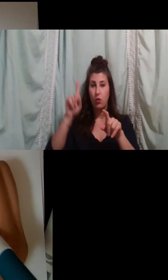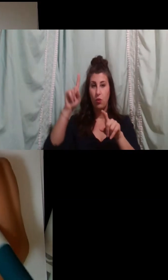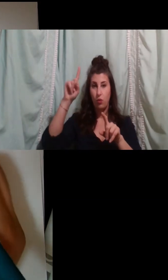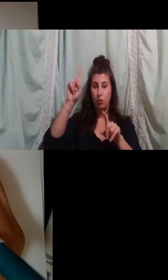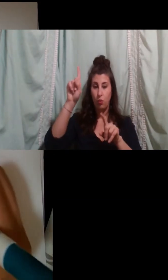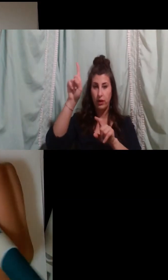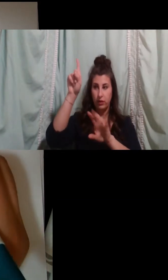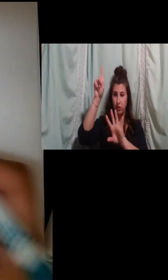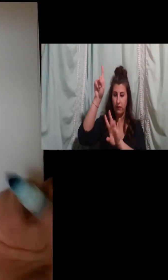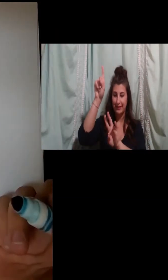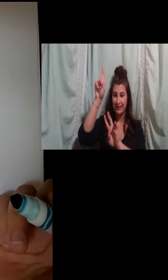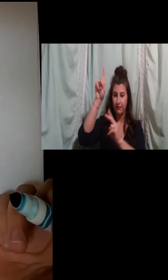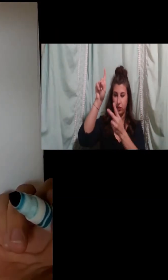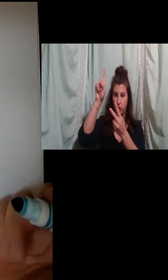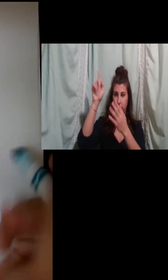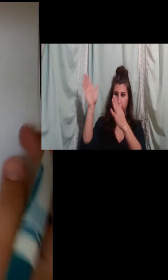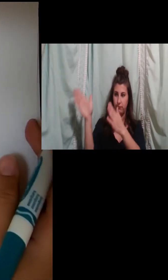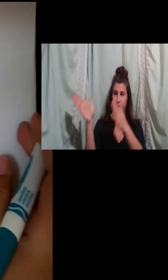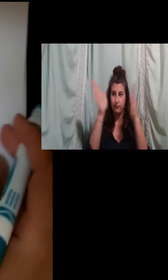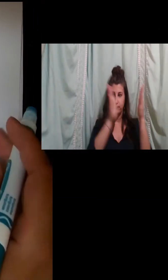So 7 squared.